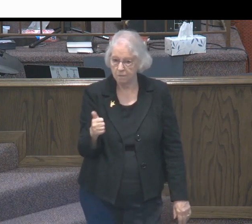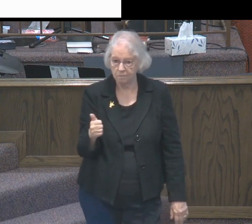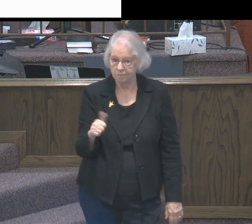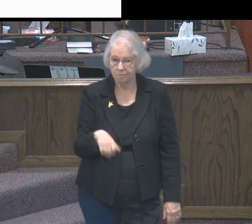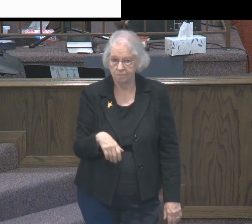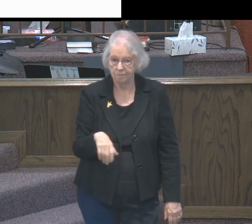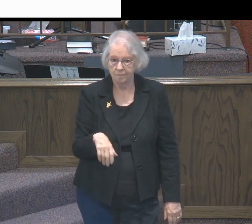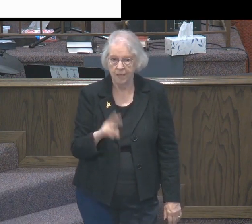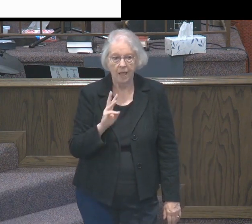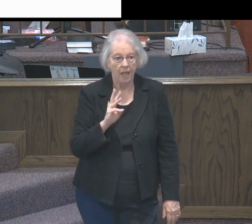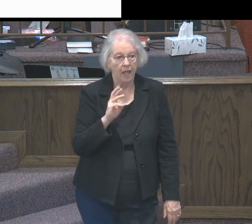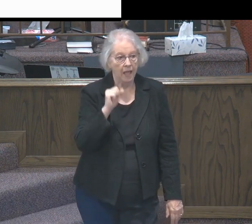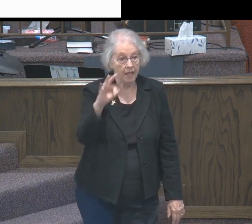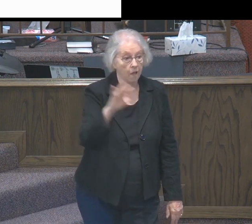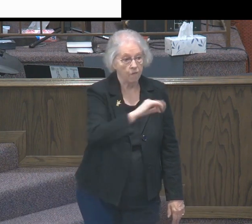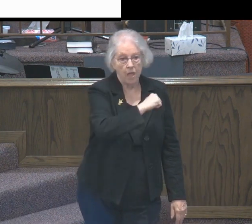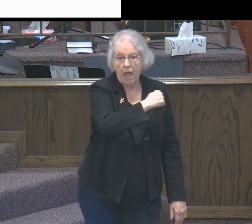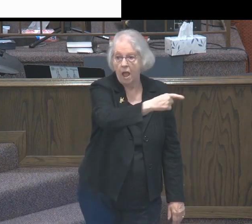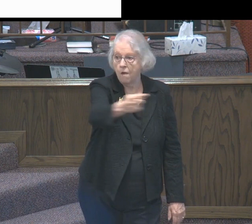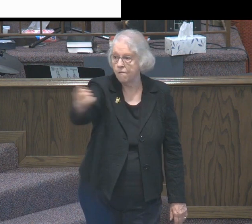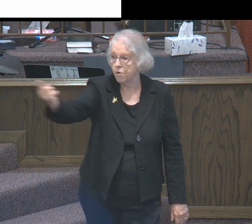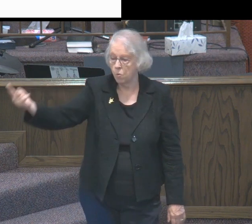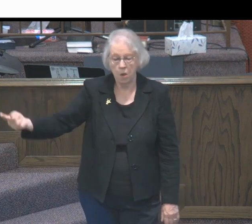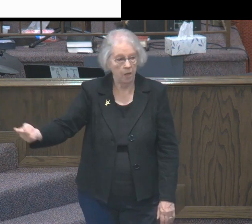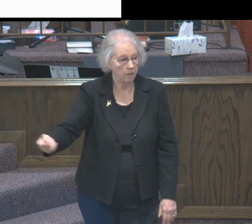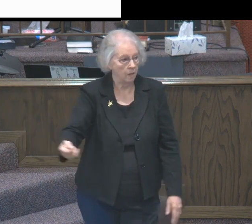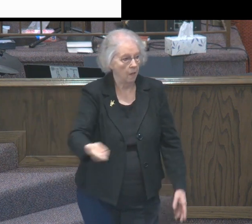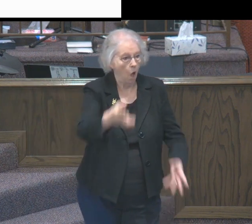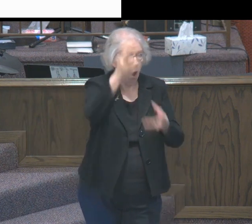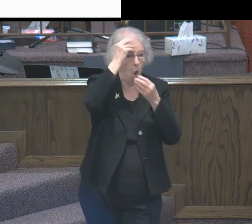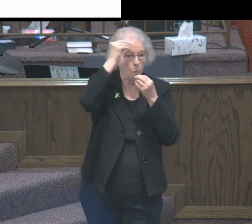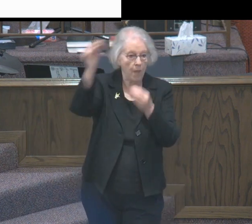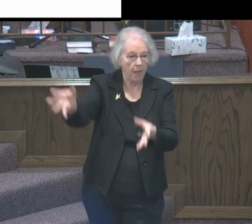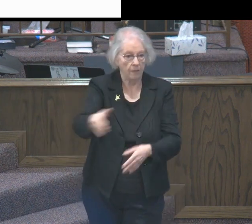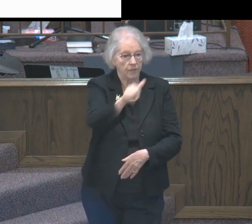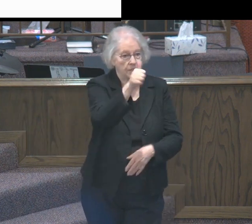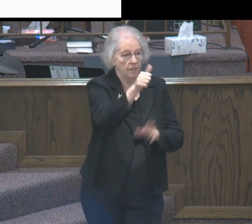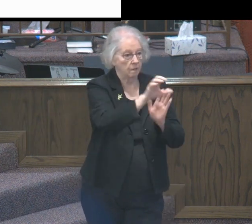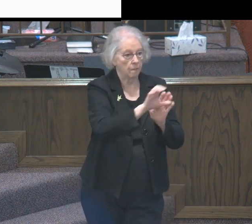two things: love God, love people. How do I demonstrate it?